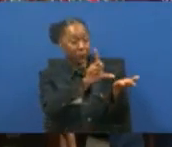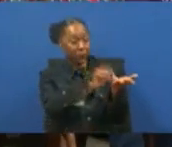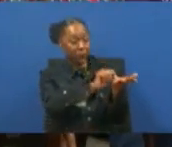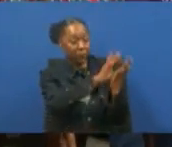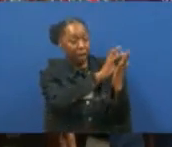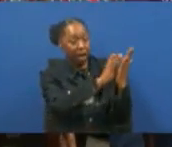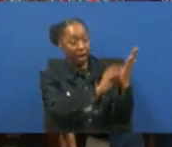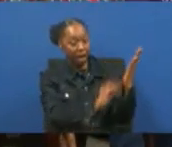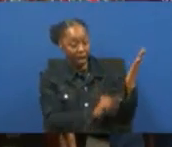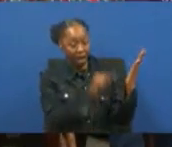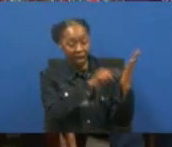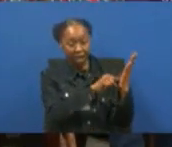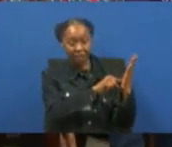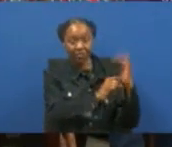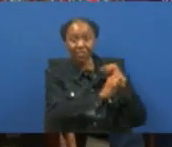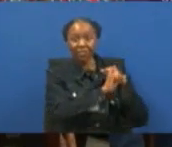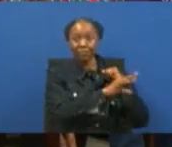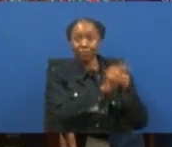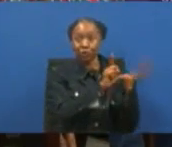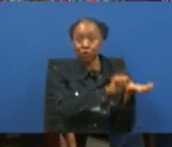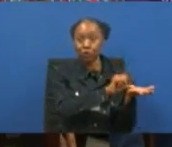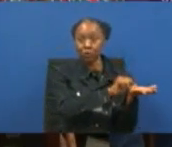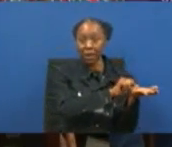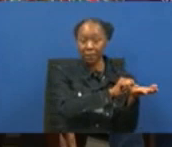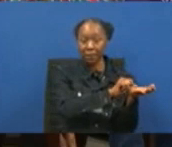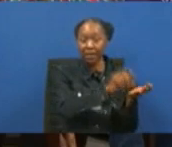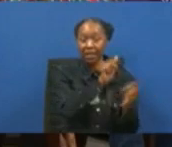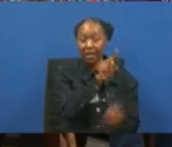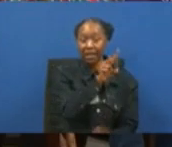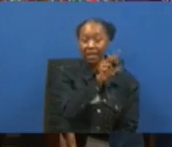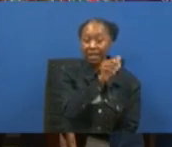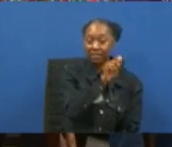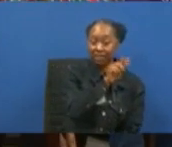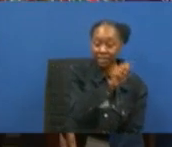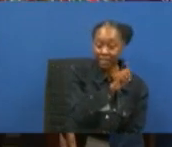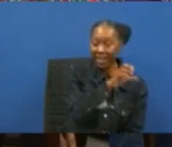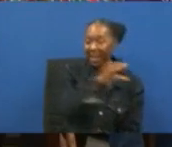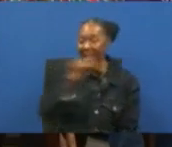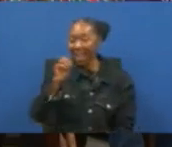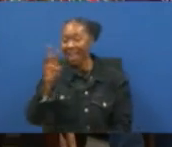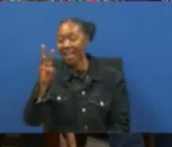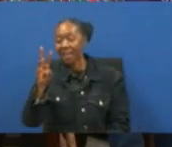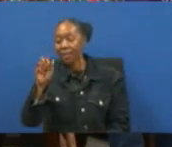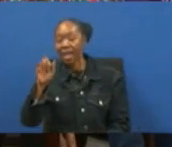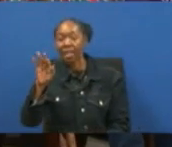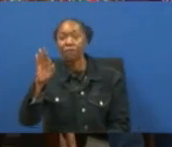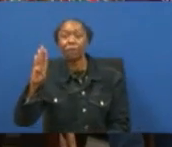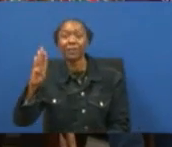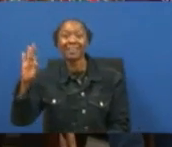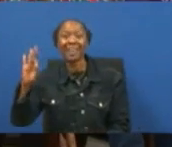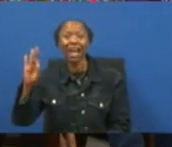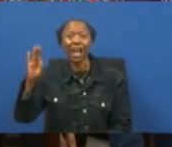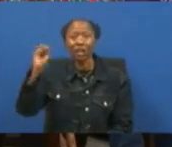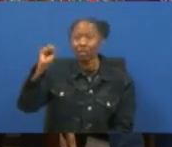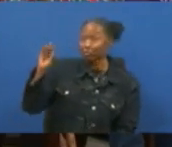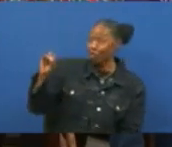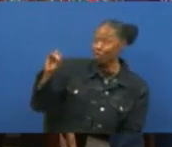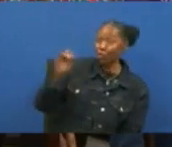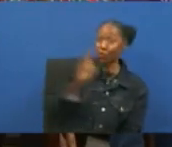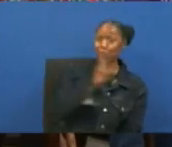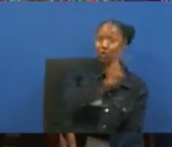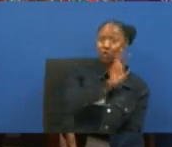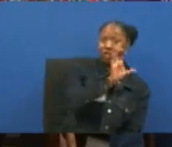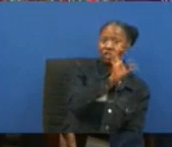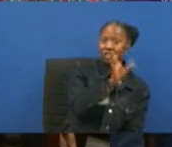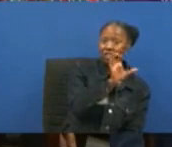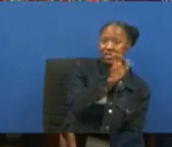and on WAFB 9 News. So 2 and 33, get ready.